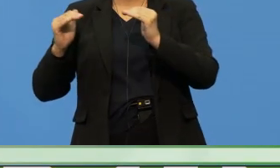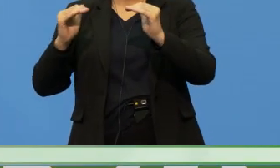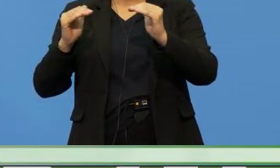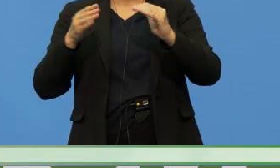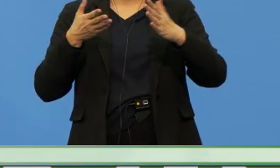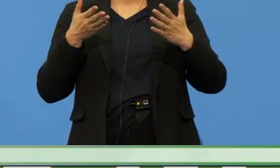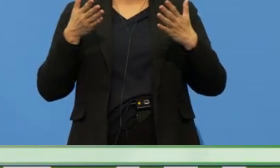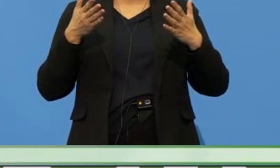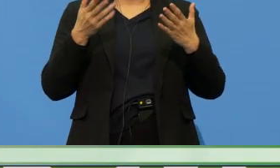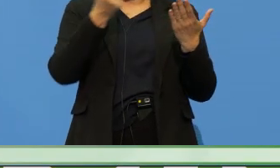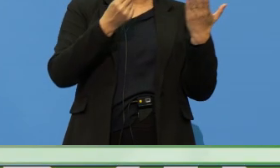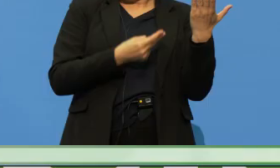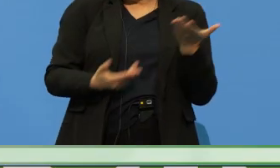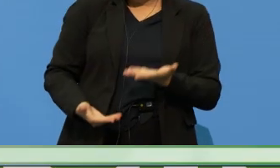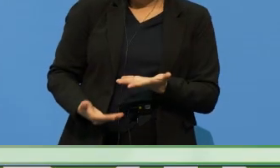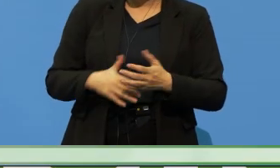So,